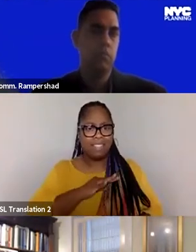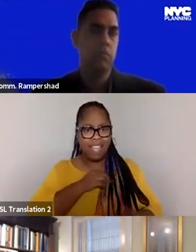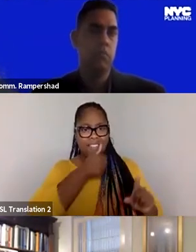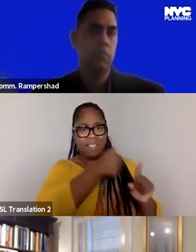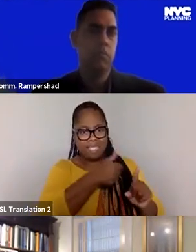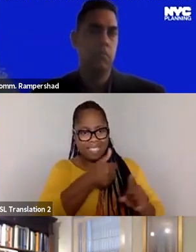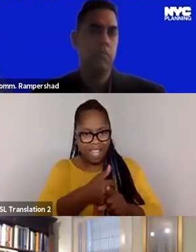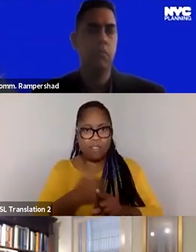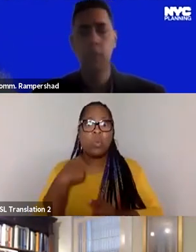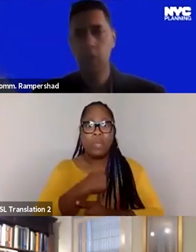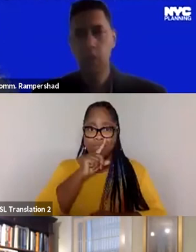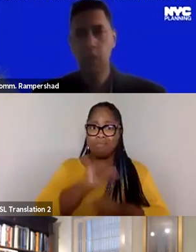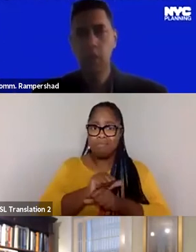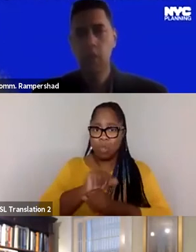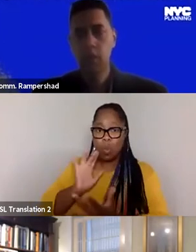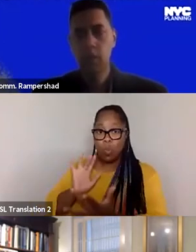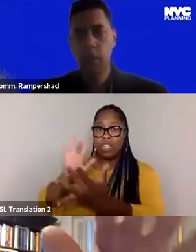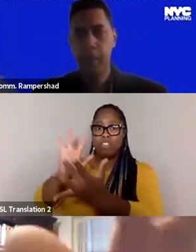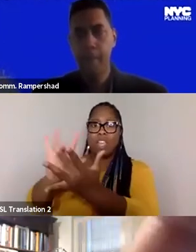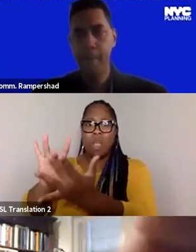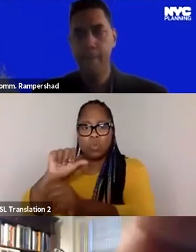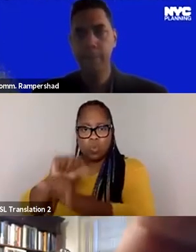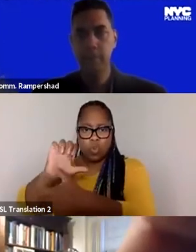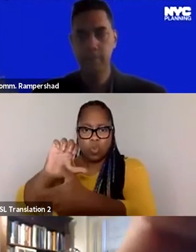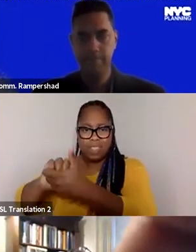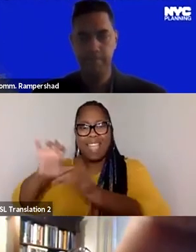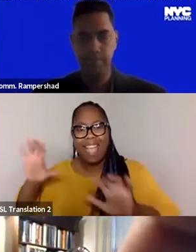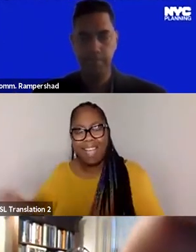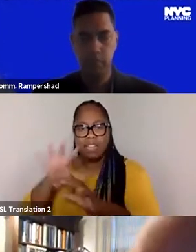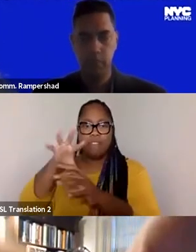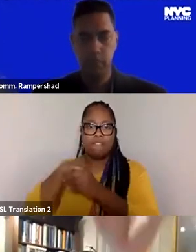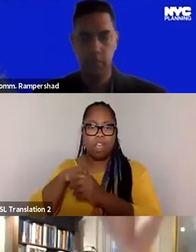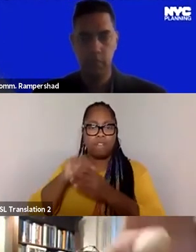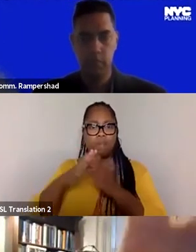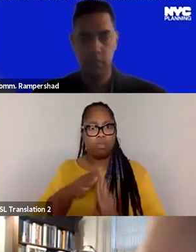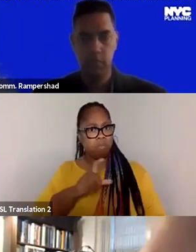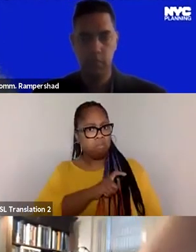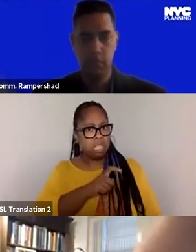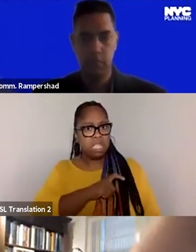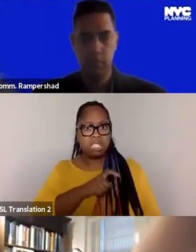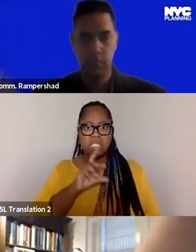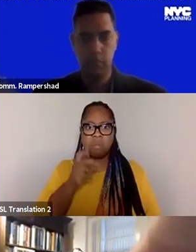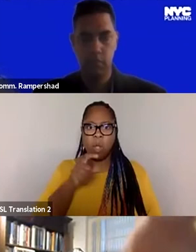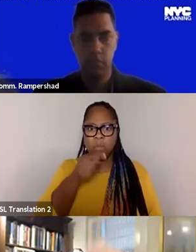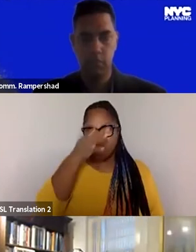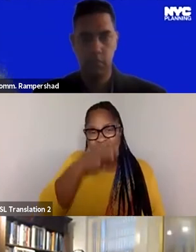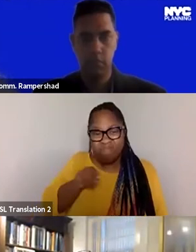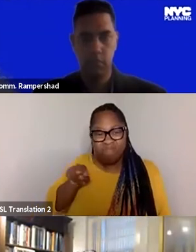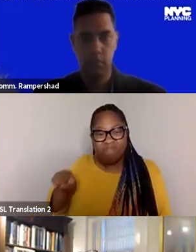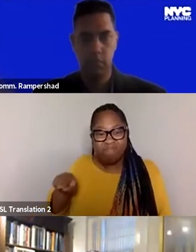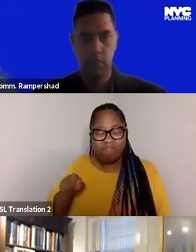reach out to work with and are active in the community. Even the police department next door, they're actively working with